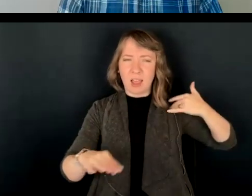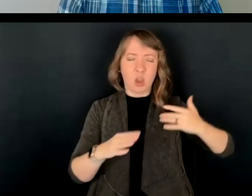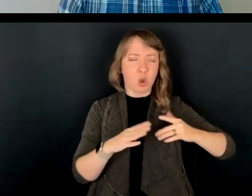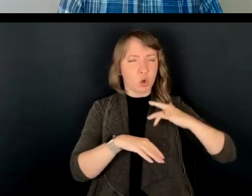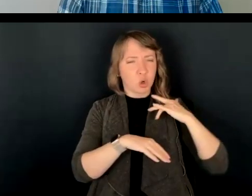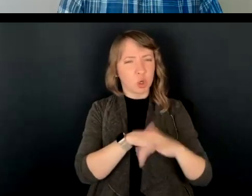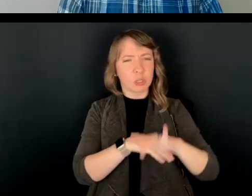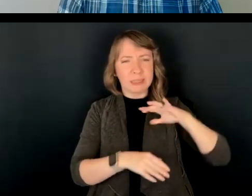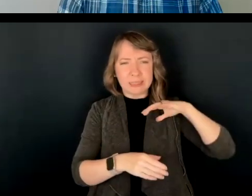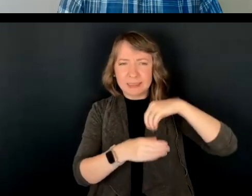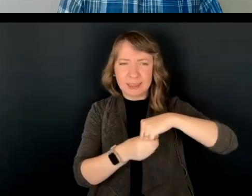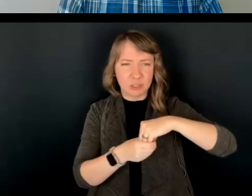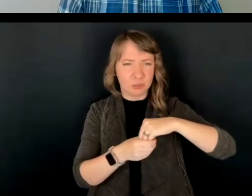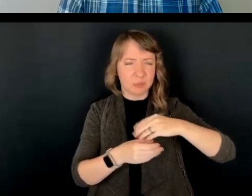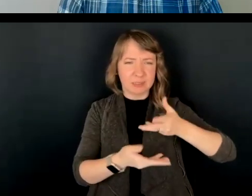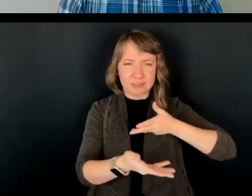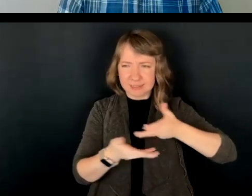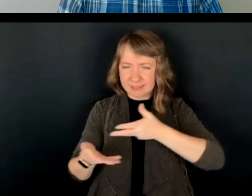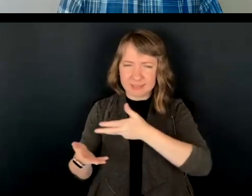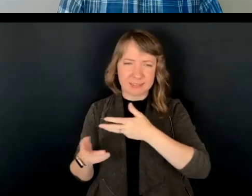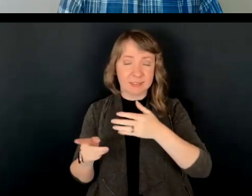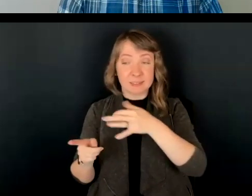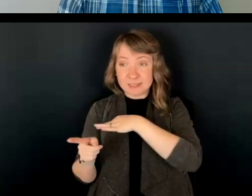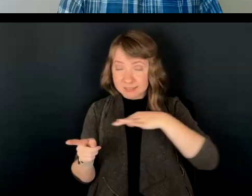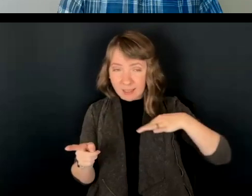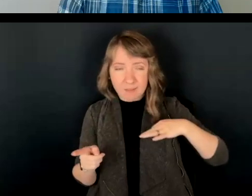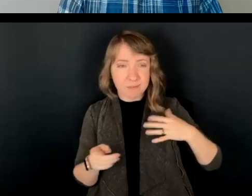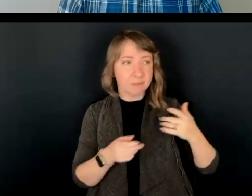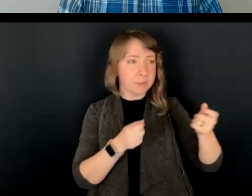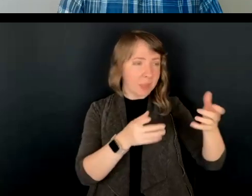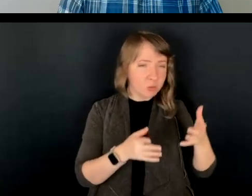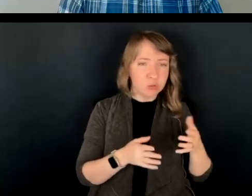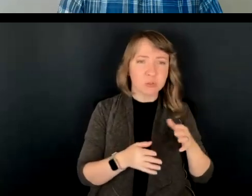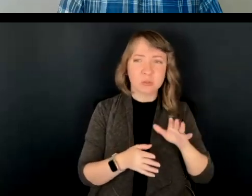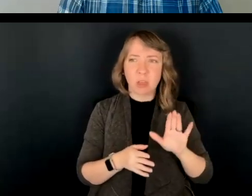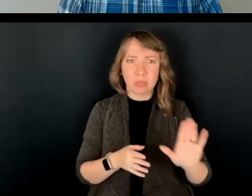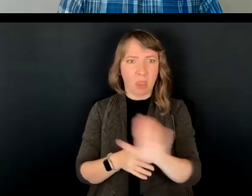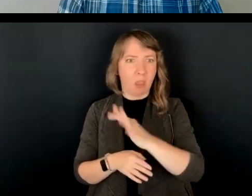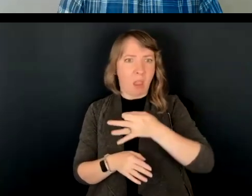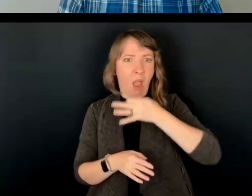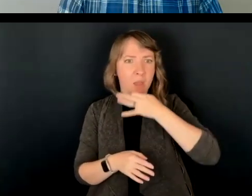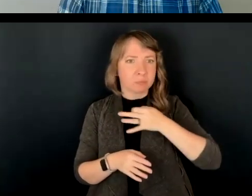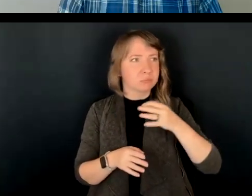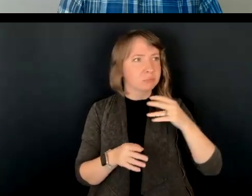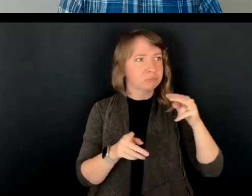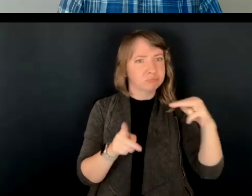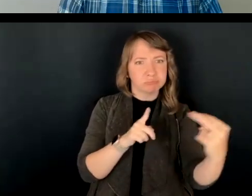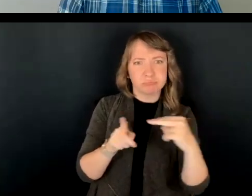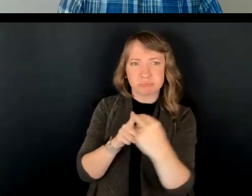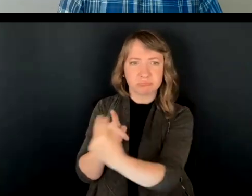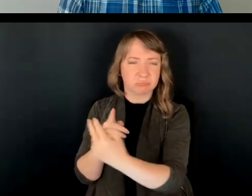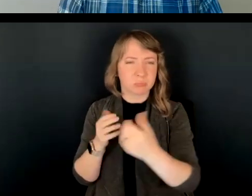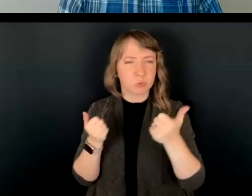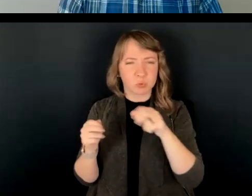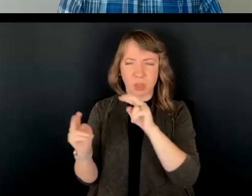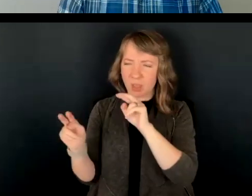have their own seat and set of expertise and look across lots of different agreements with lots of different